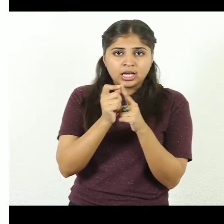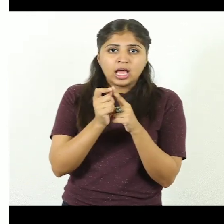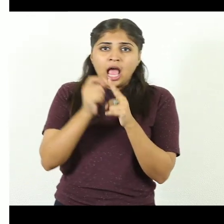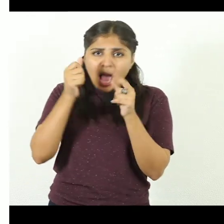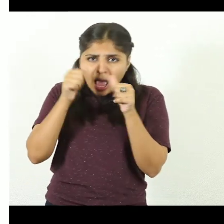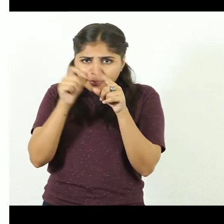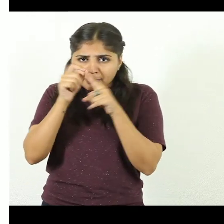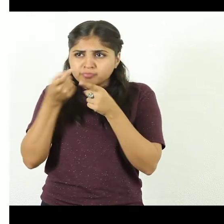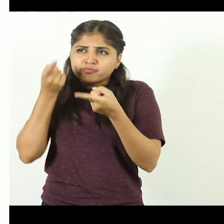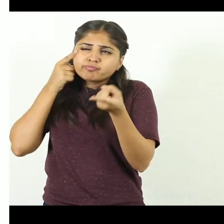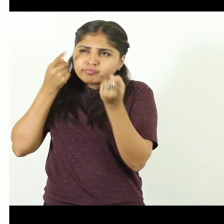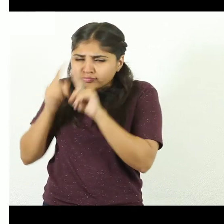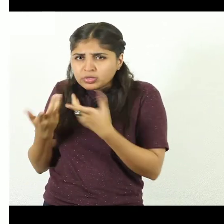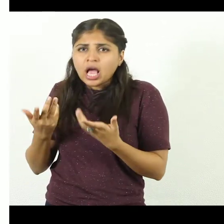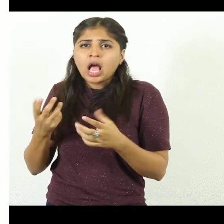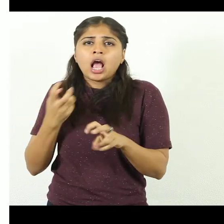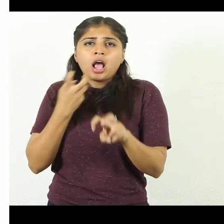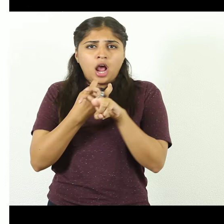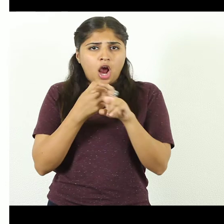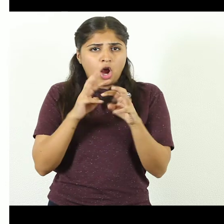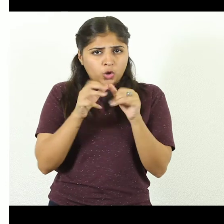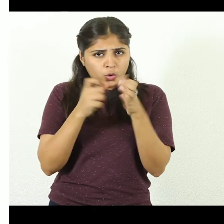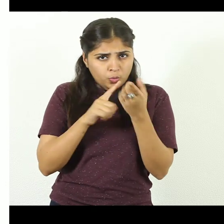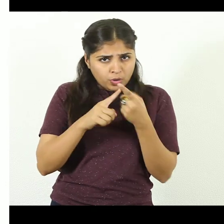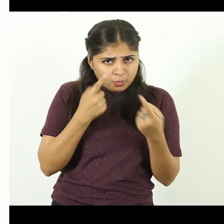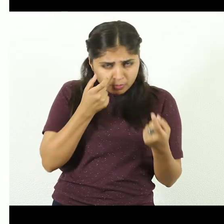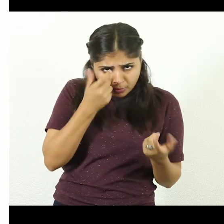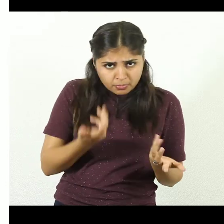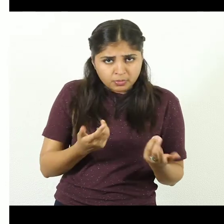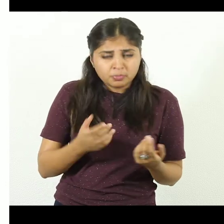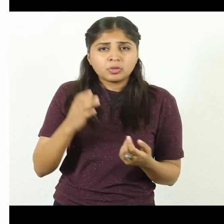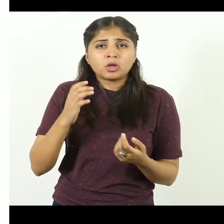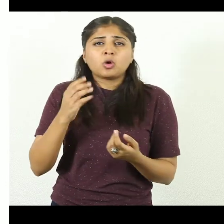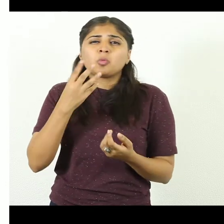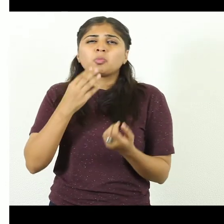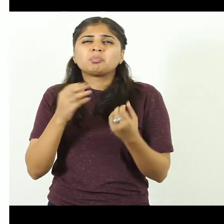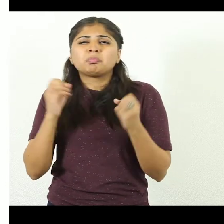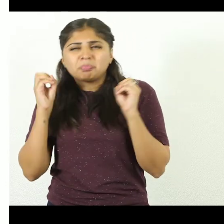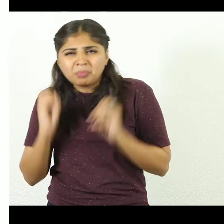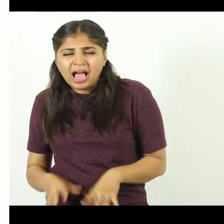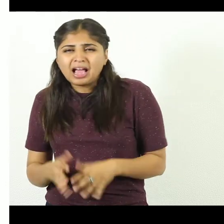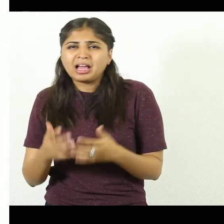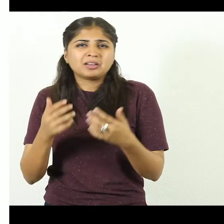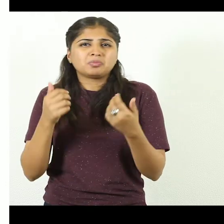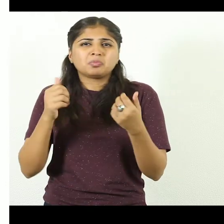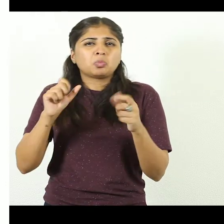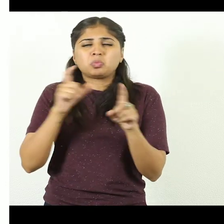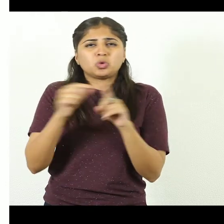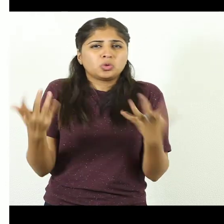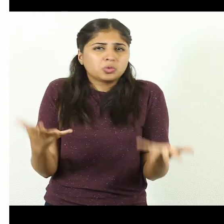example, application configuration error, hardware error, poor performance, etc.